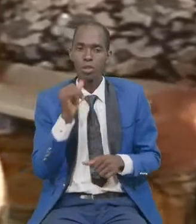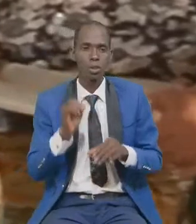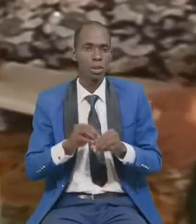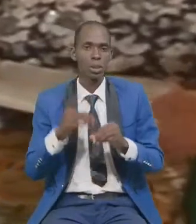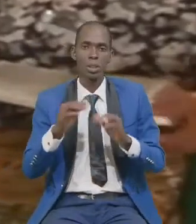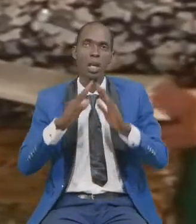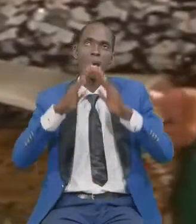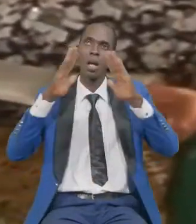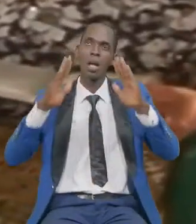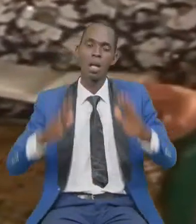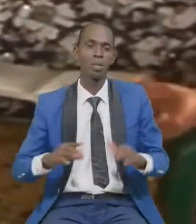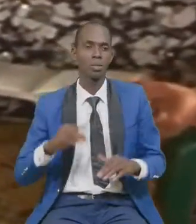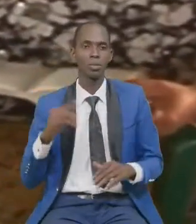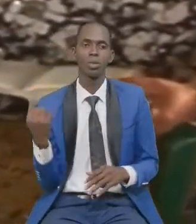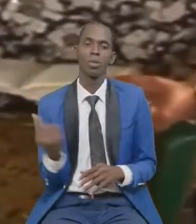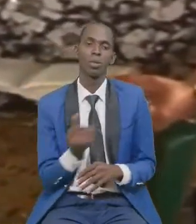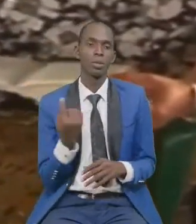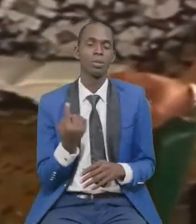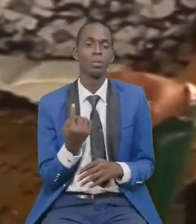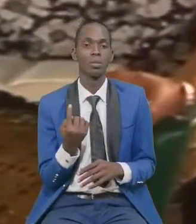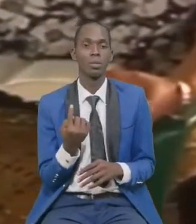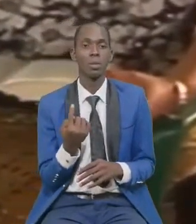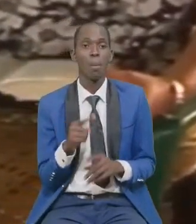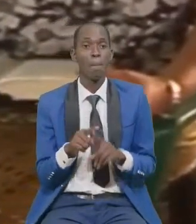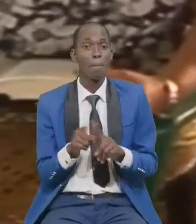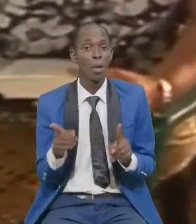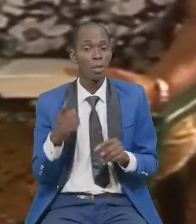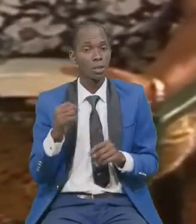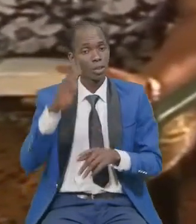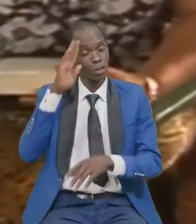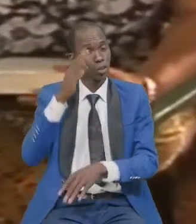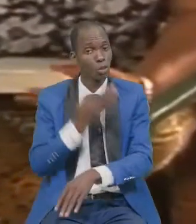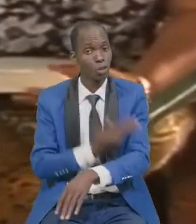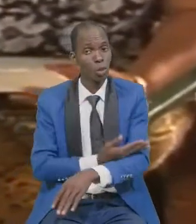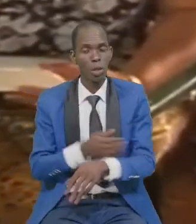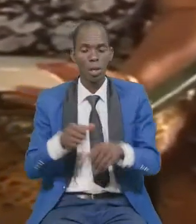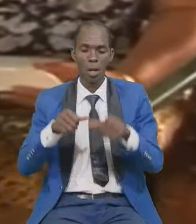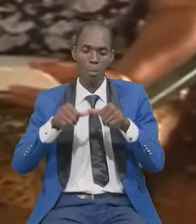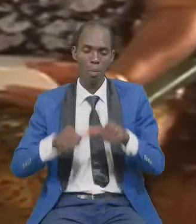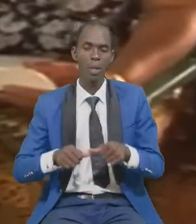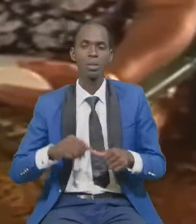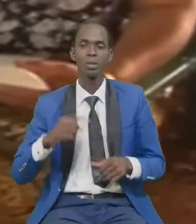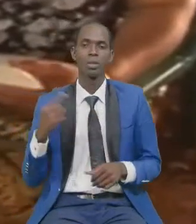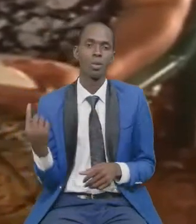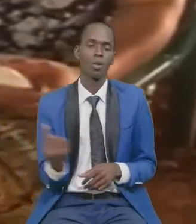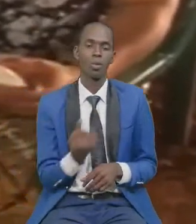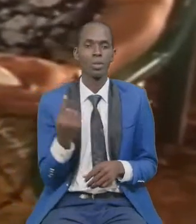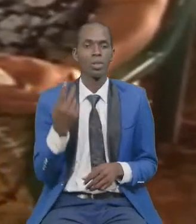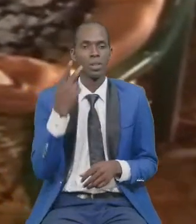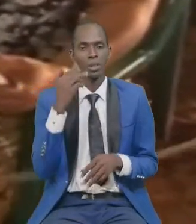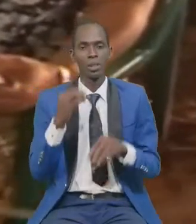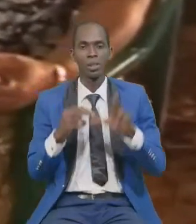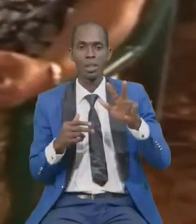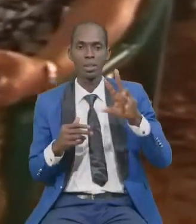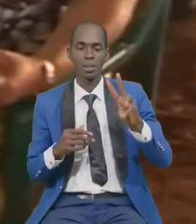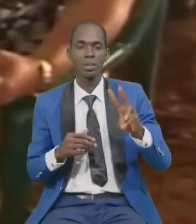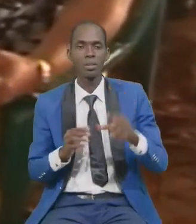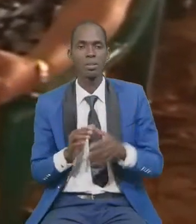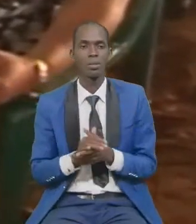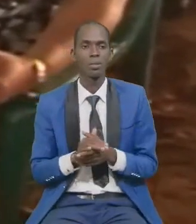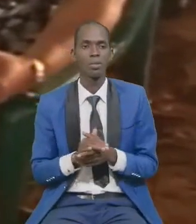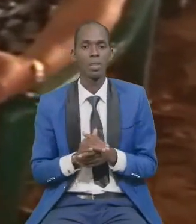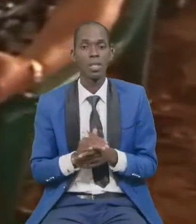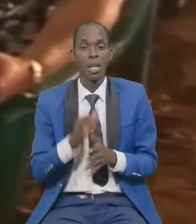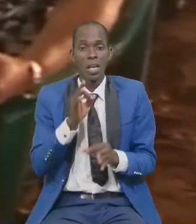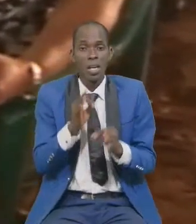house forever, but the Son abideth ever. Verse 36, if